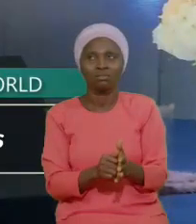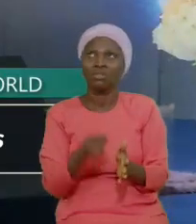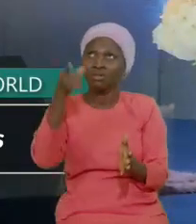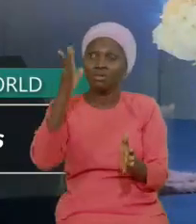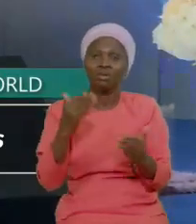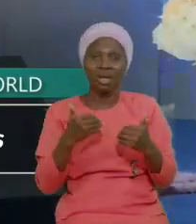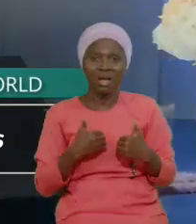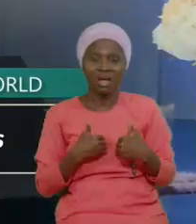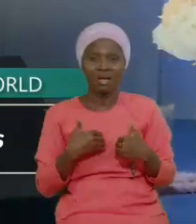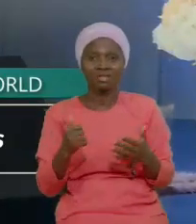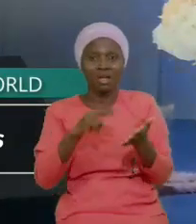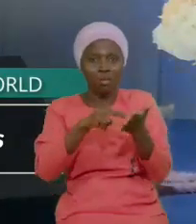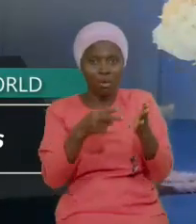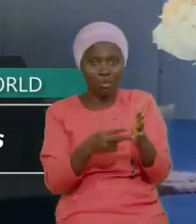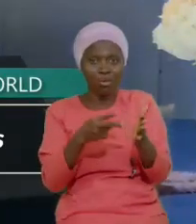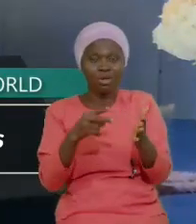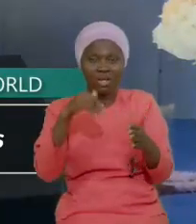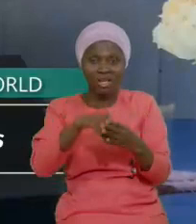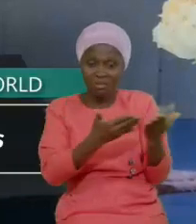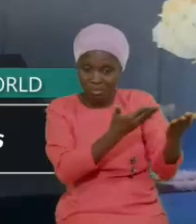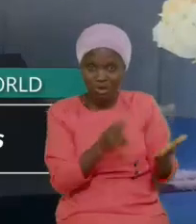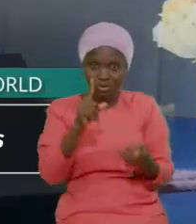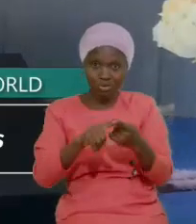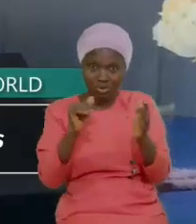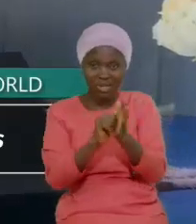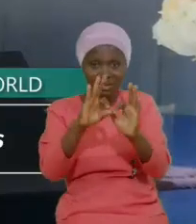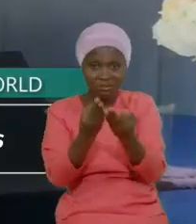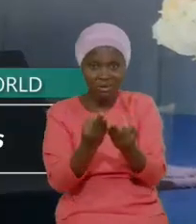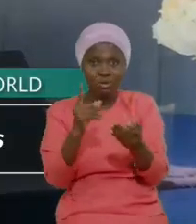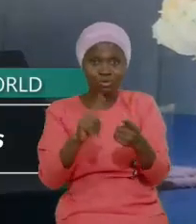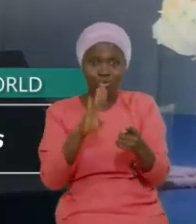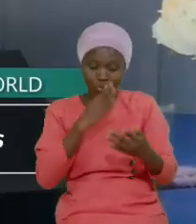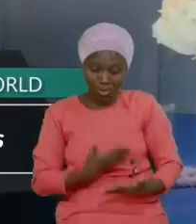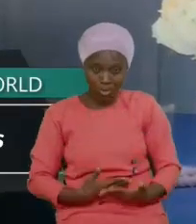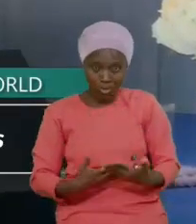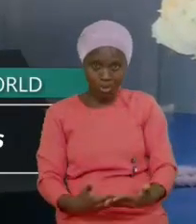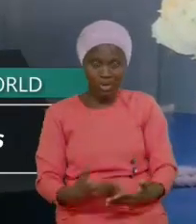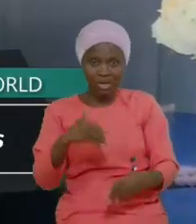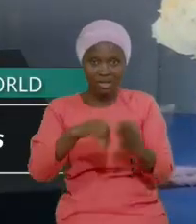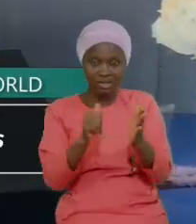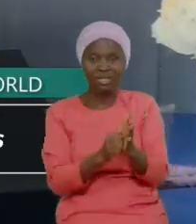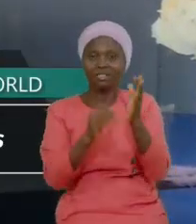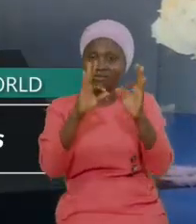in bringing you to that family, to be born in that family.